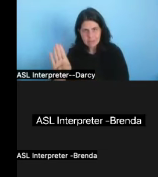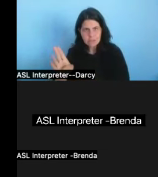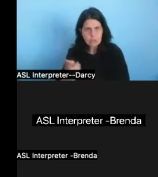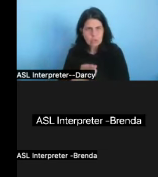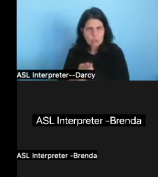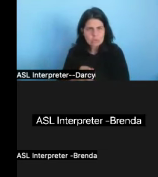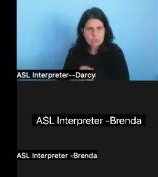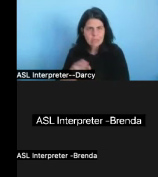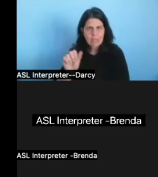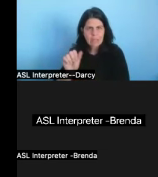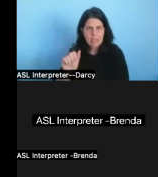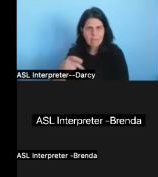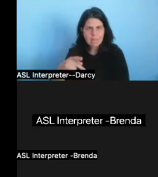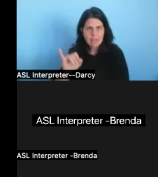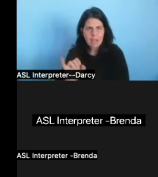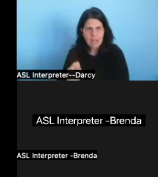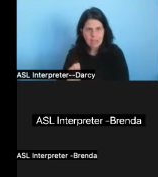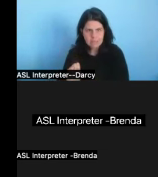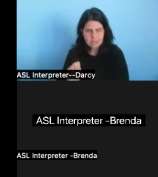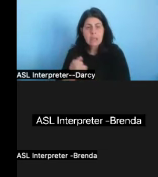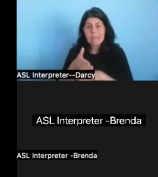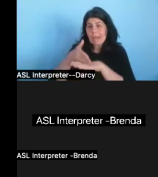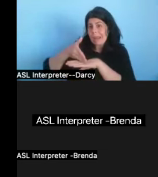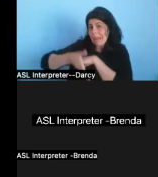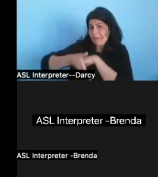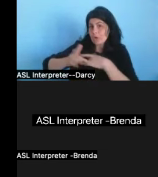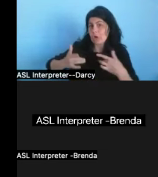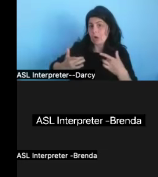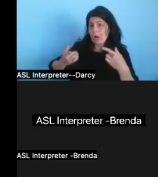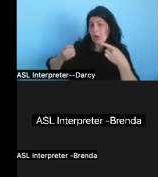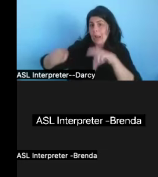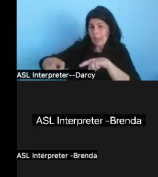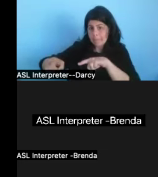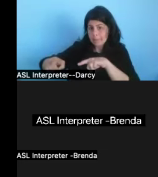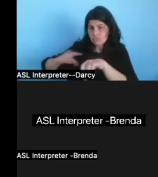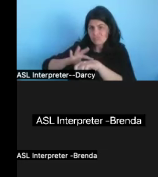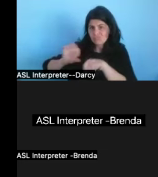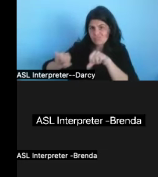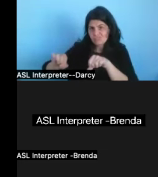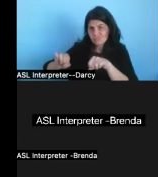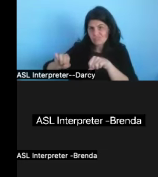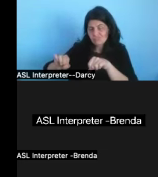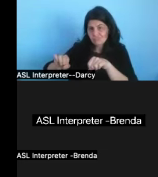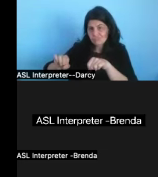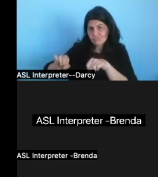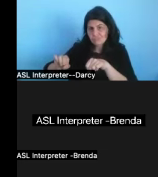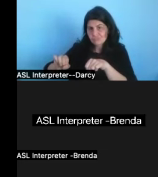and right after an incident, we'd like to have